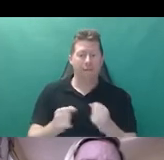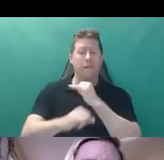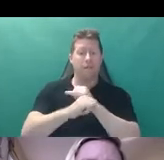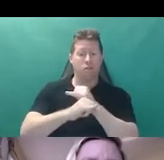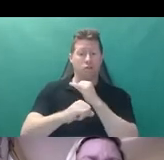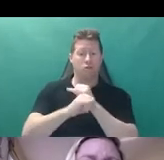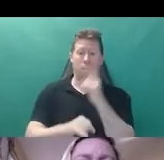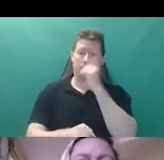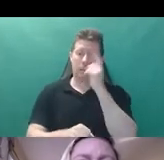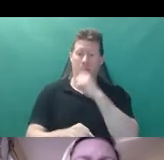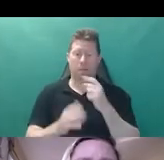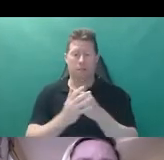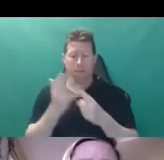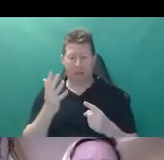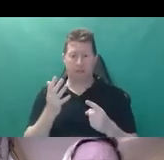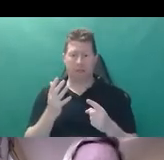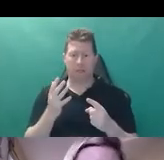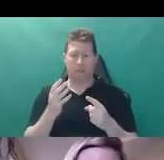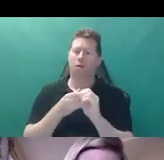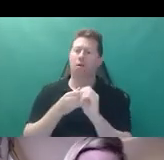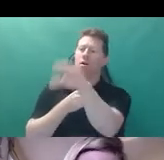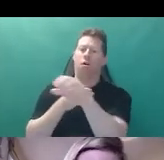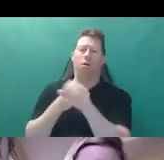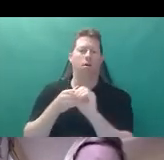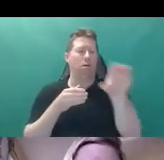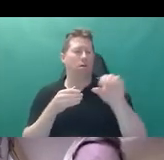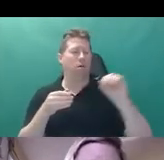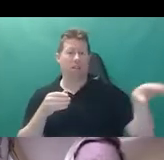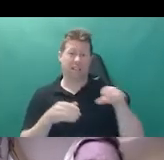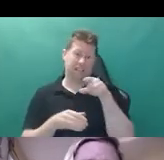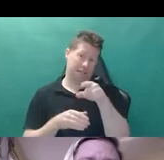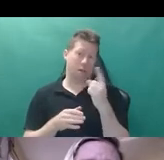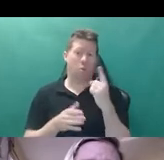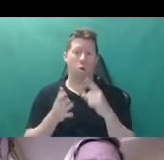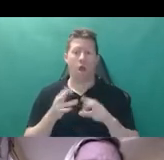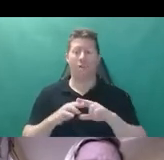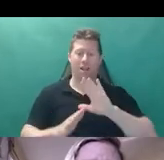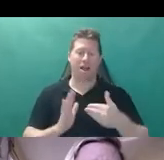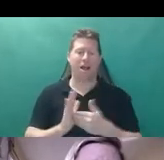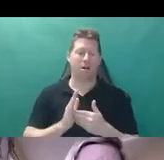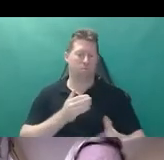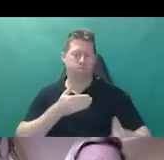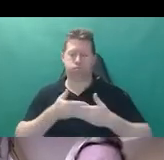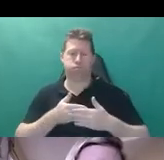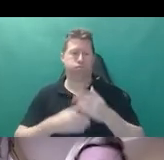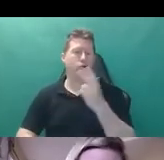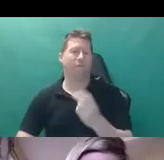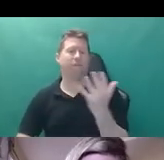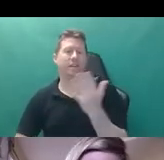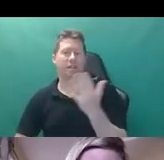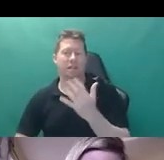disability were living away from the community. So this is one of the last institutions that closed in 2015 up in